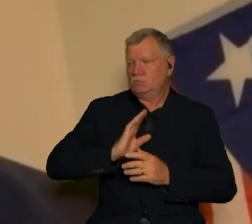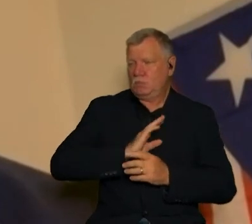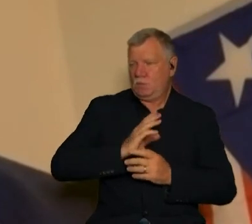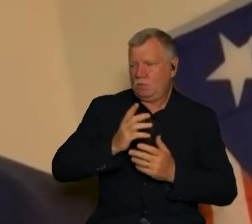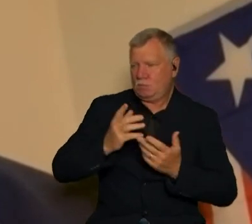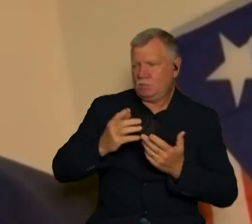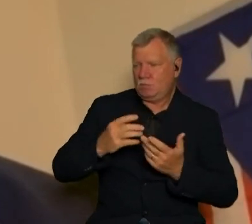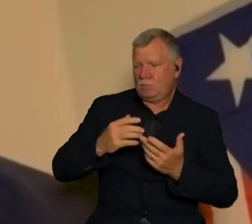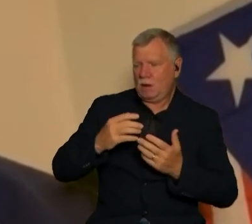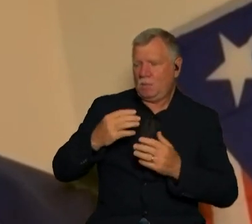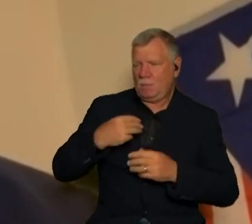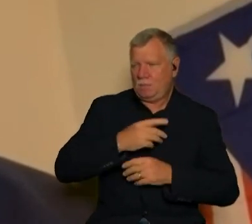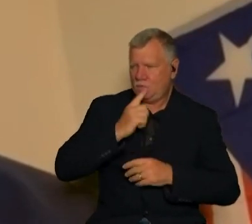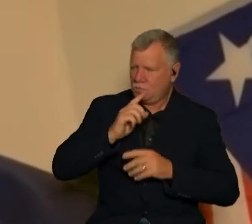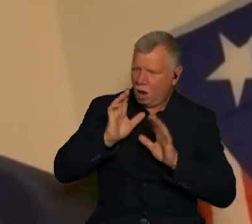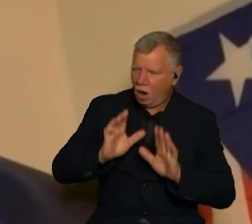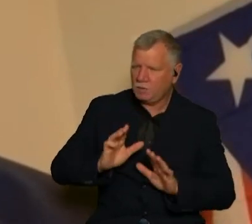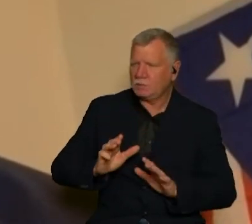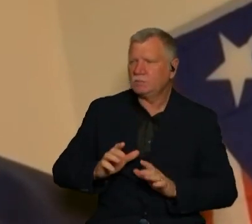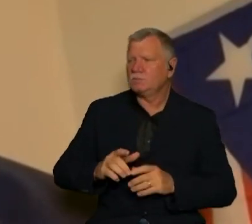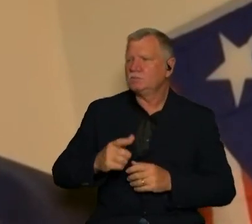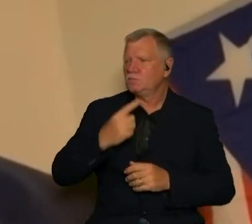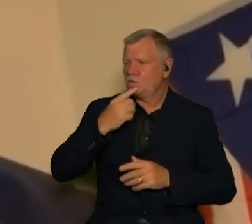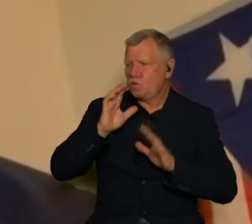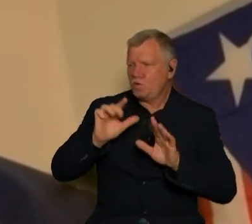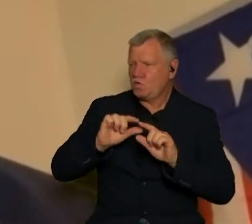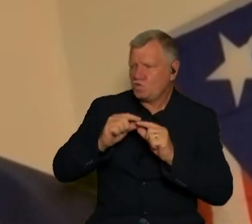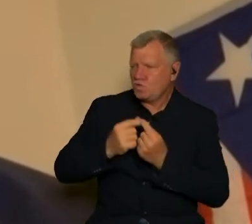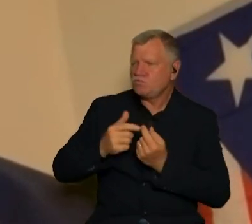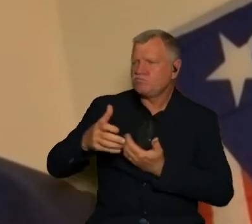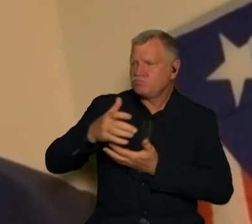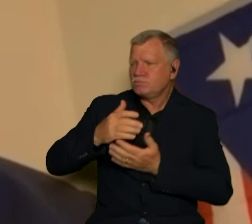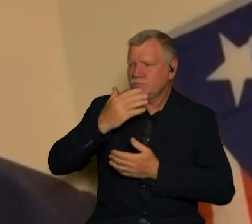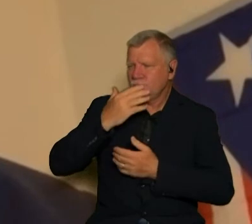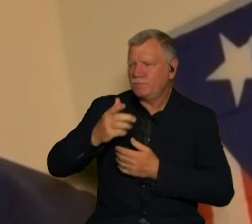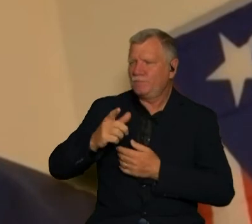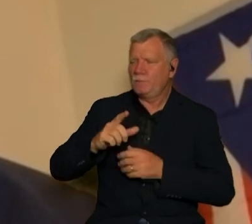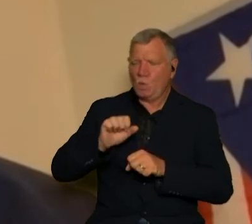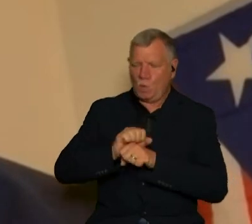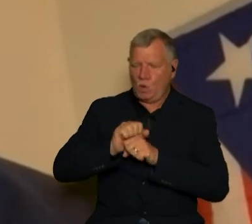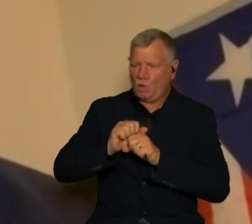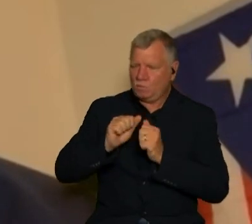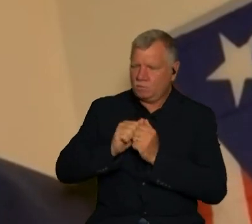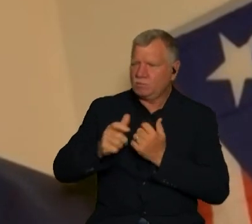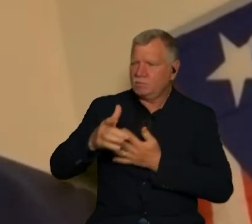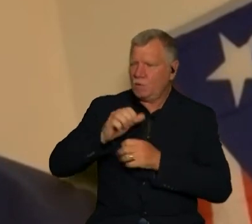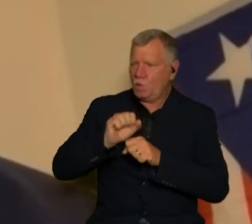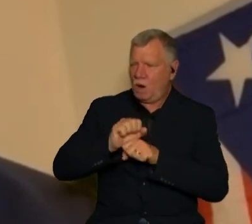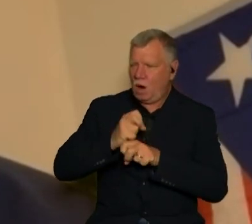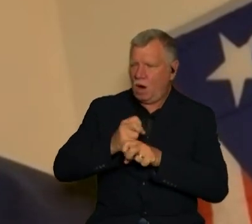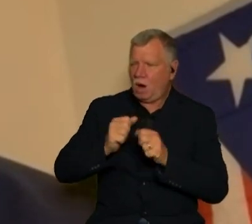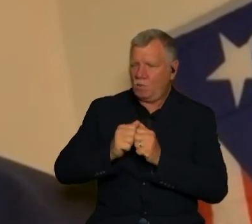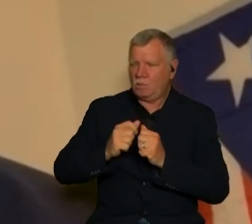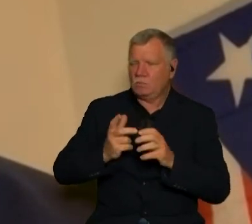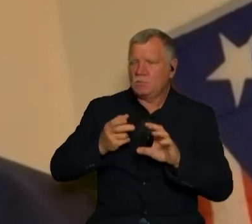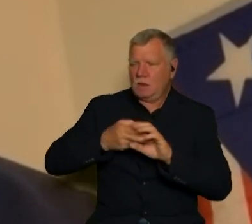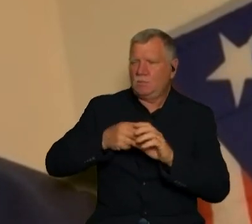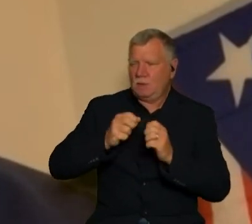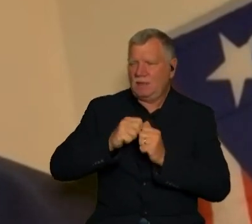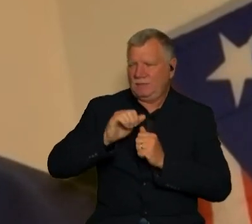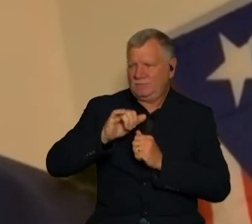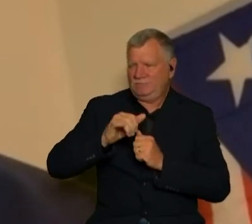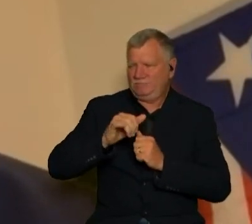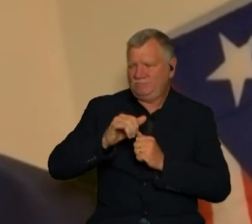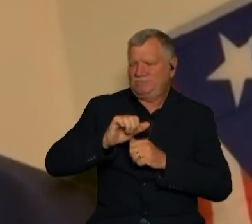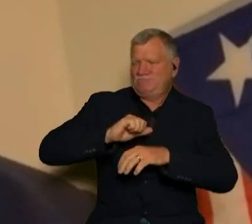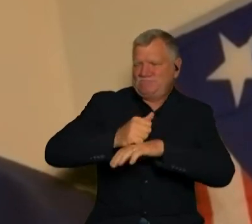They're awesome, excellent people. You've got a great workforce. And again, I look forward to working hard as we implement this. I mean, we've got a